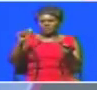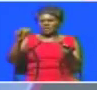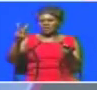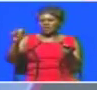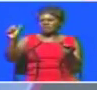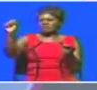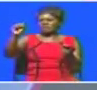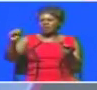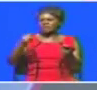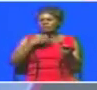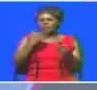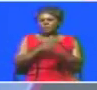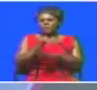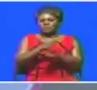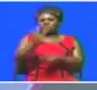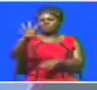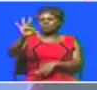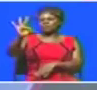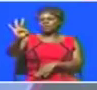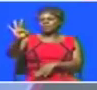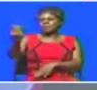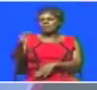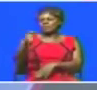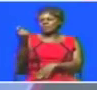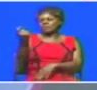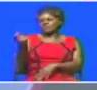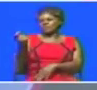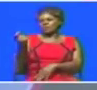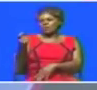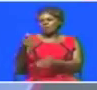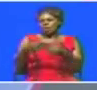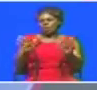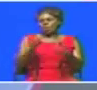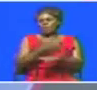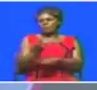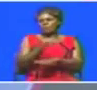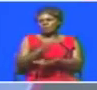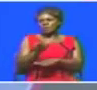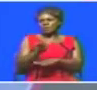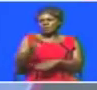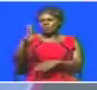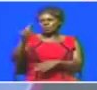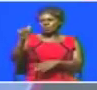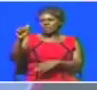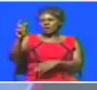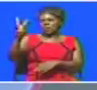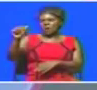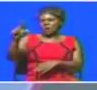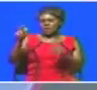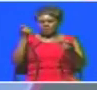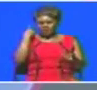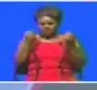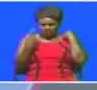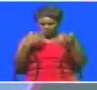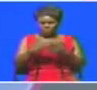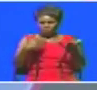increase its branches to 43 in the next few months. The retailer is set to open a branch in Nairobi's Utawala and Kericho areas